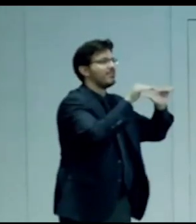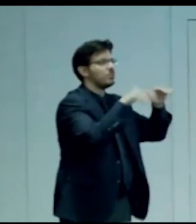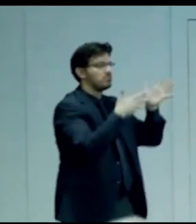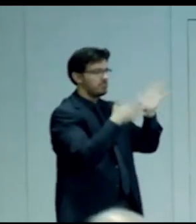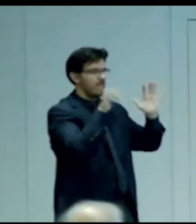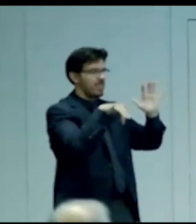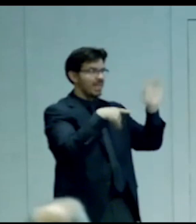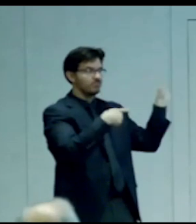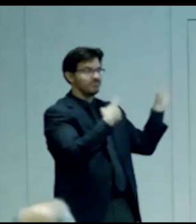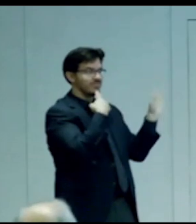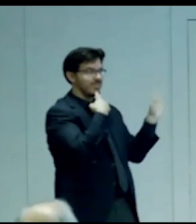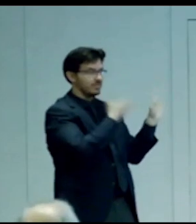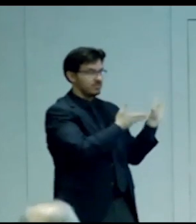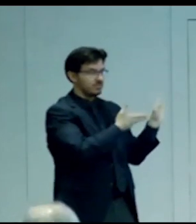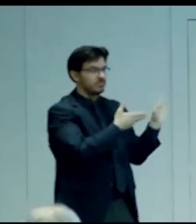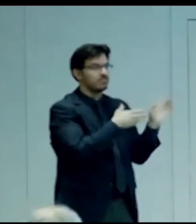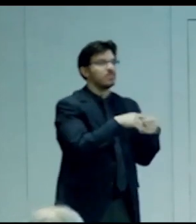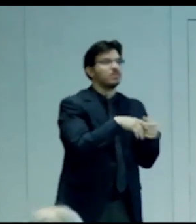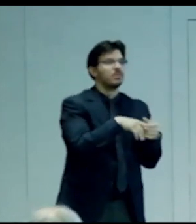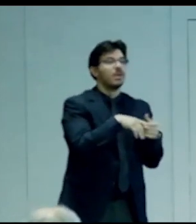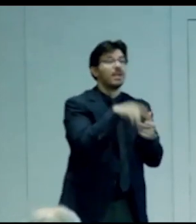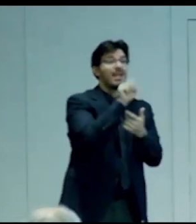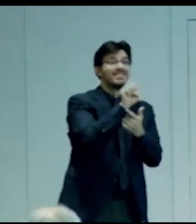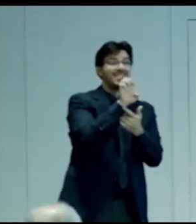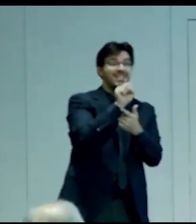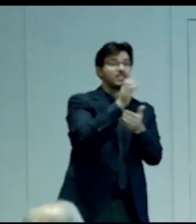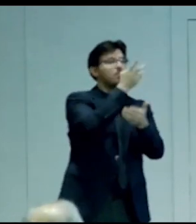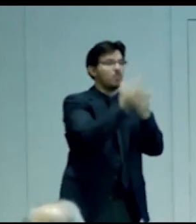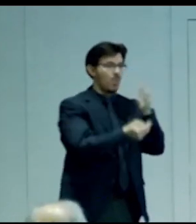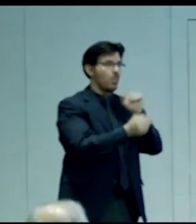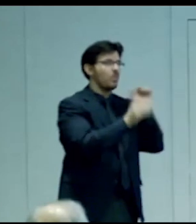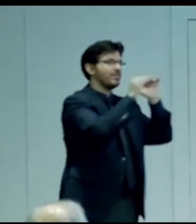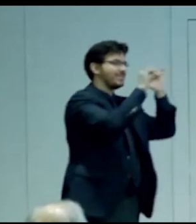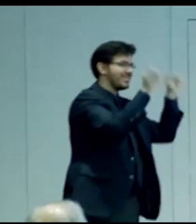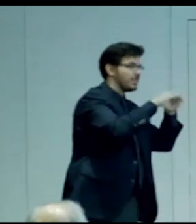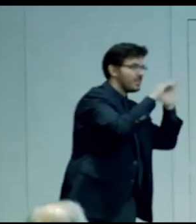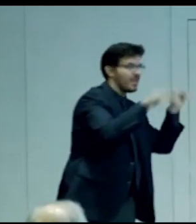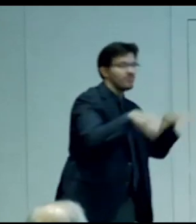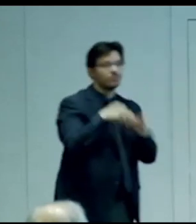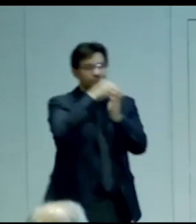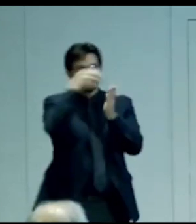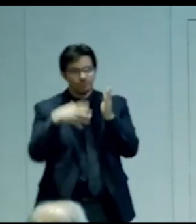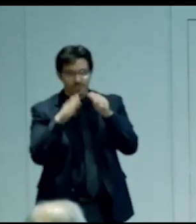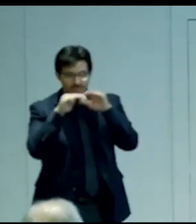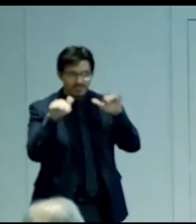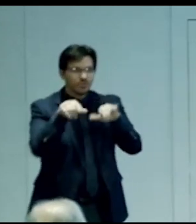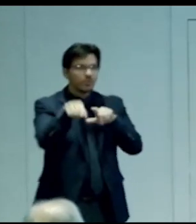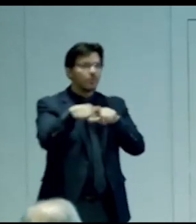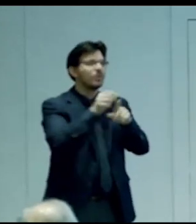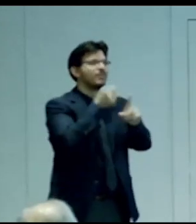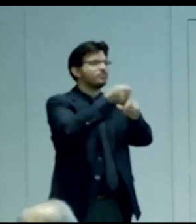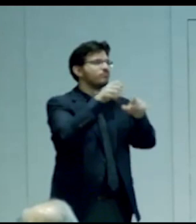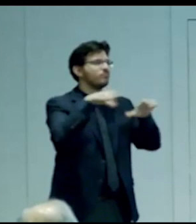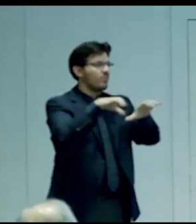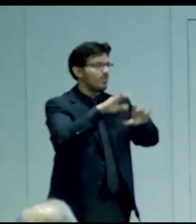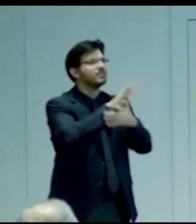whereas SES does at all, at both levels, as well as directly on student performance itself.